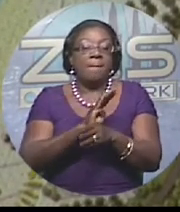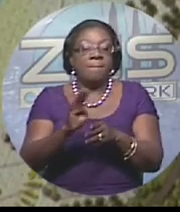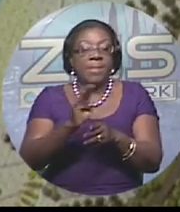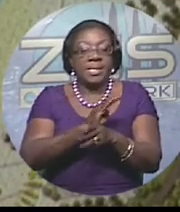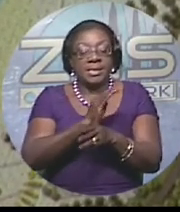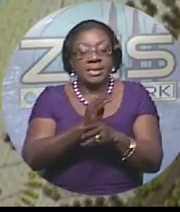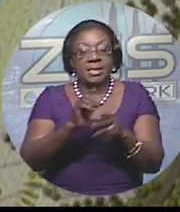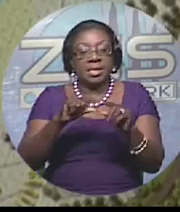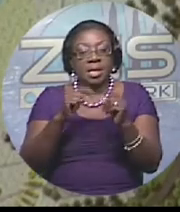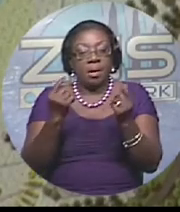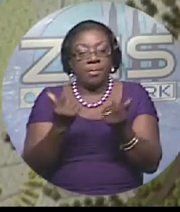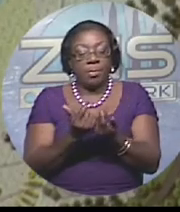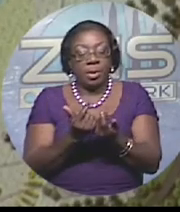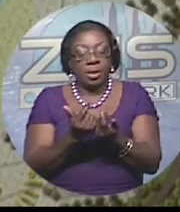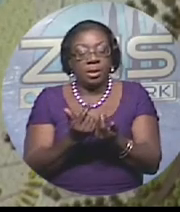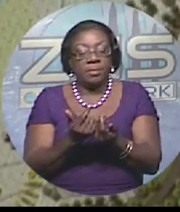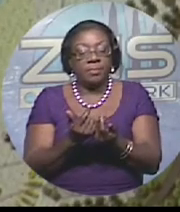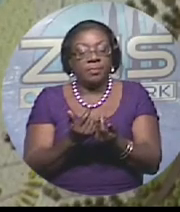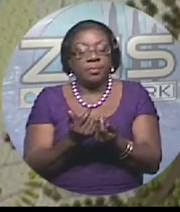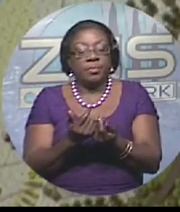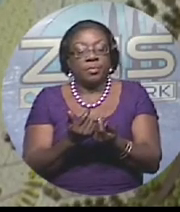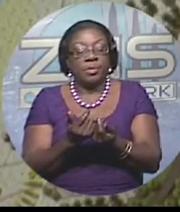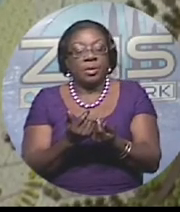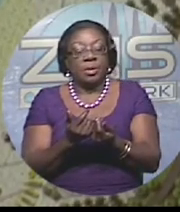each other. We believe in the Bahamas, and